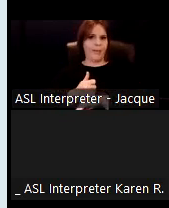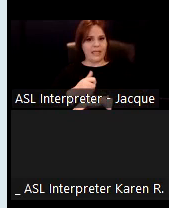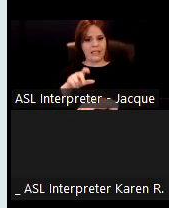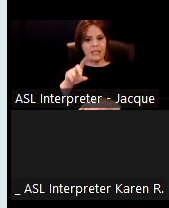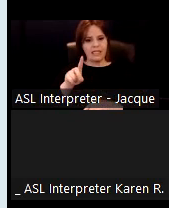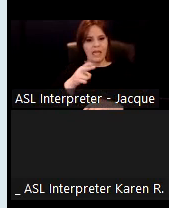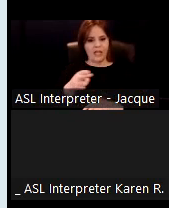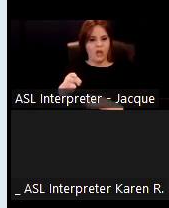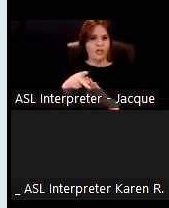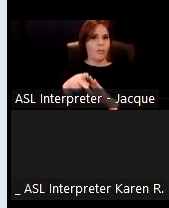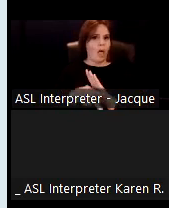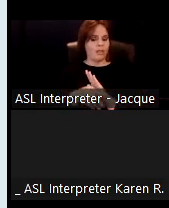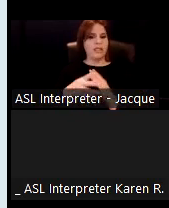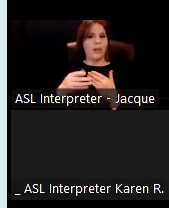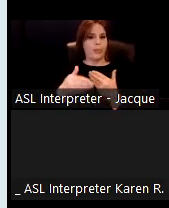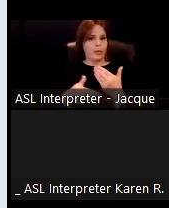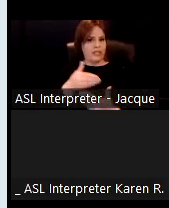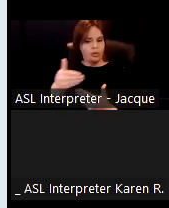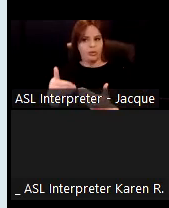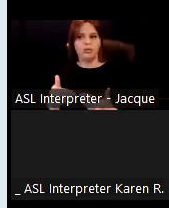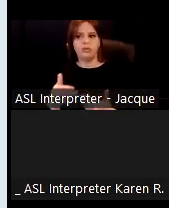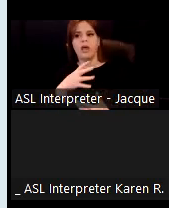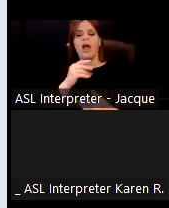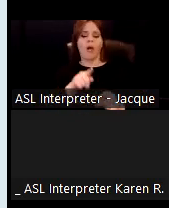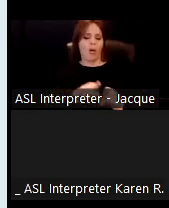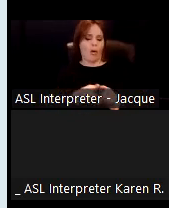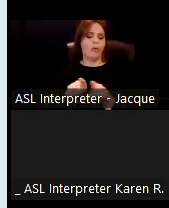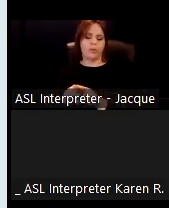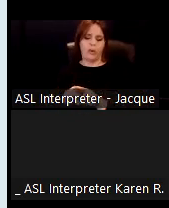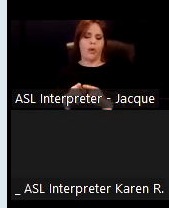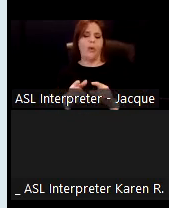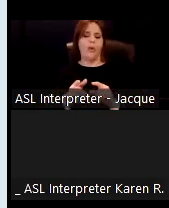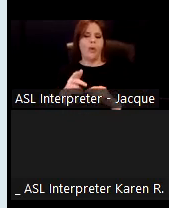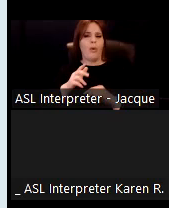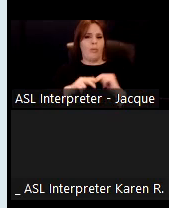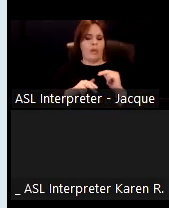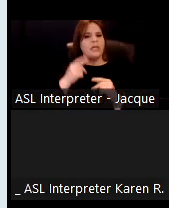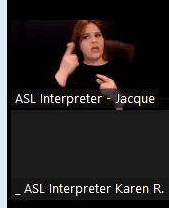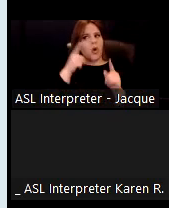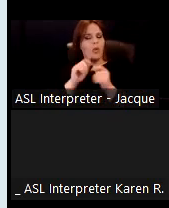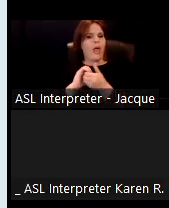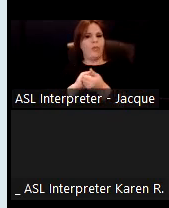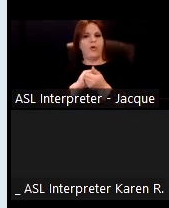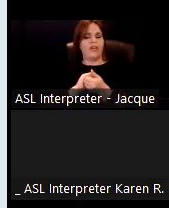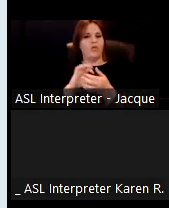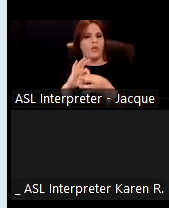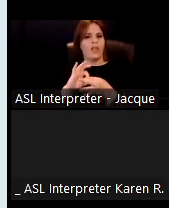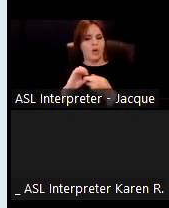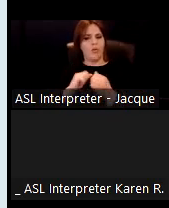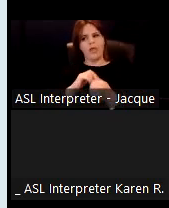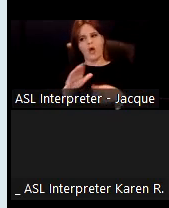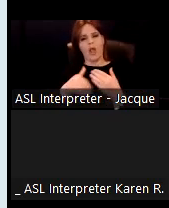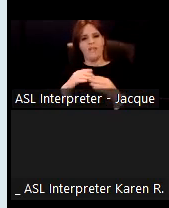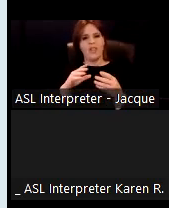DHH policies and procedures, and also building collaborative relationships with all the providers on their